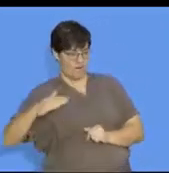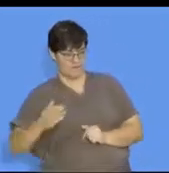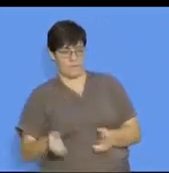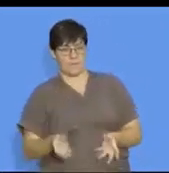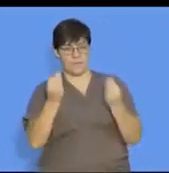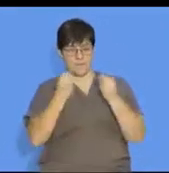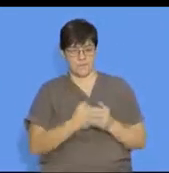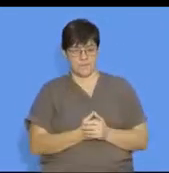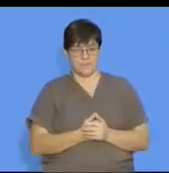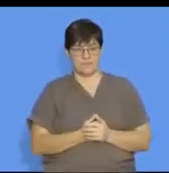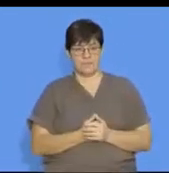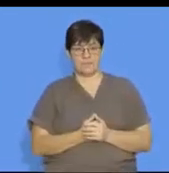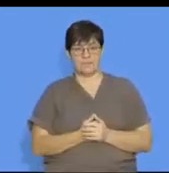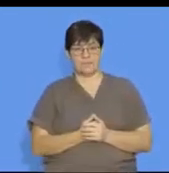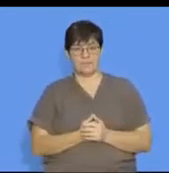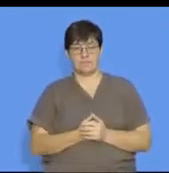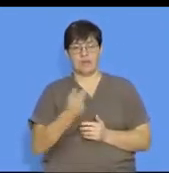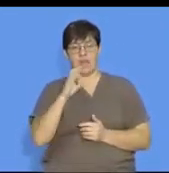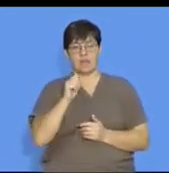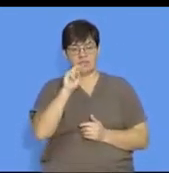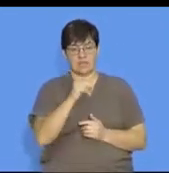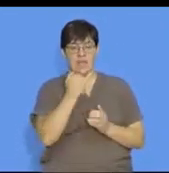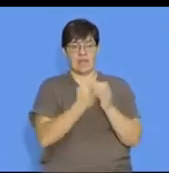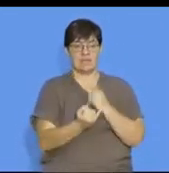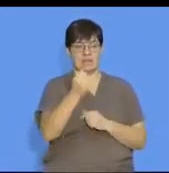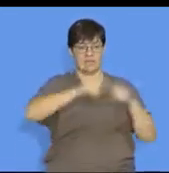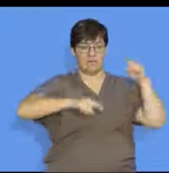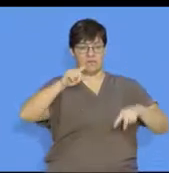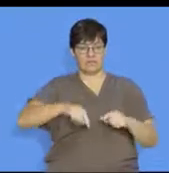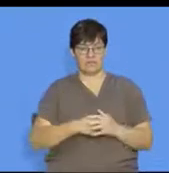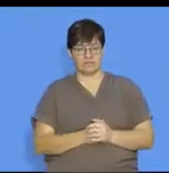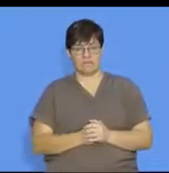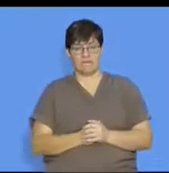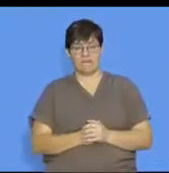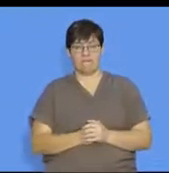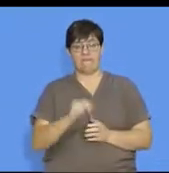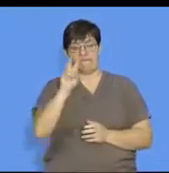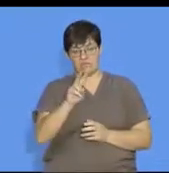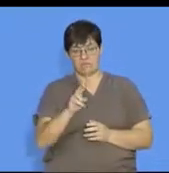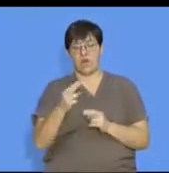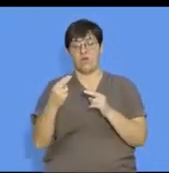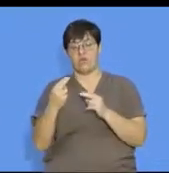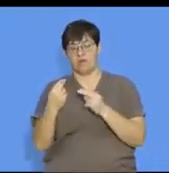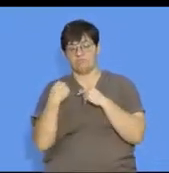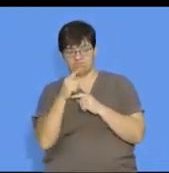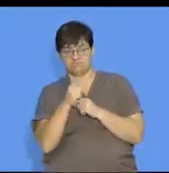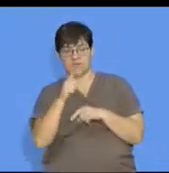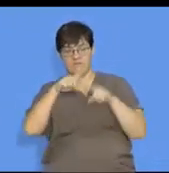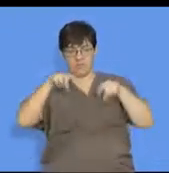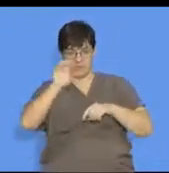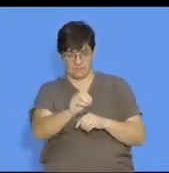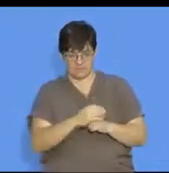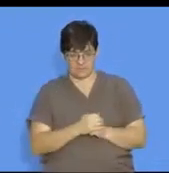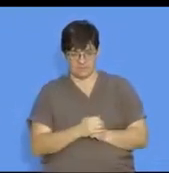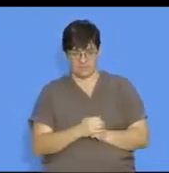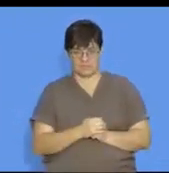we'll obtain. Okay, so we've got current as the independent variable and voltage as our response variable. Pay